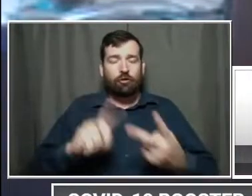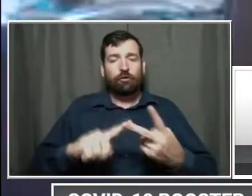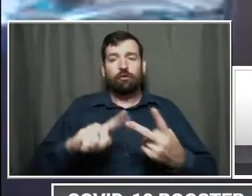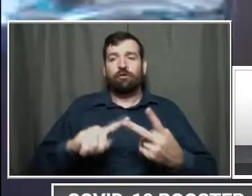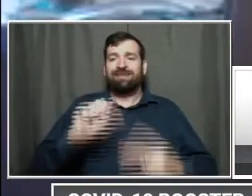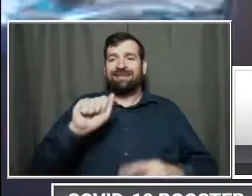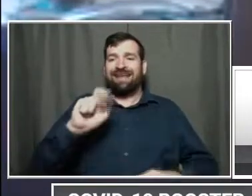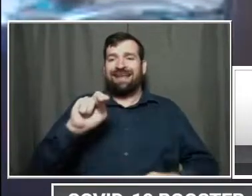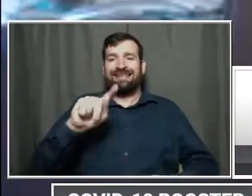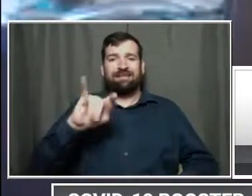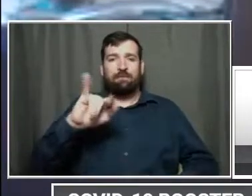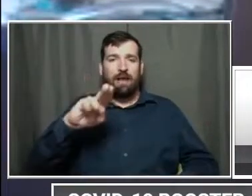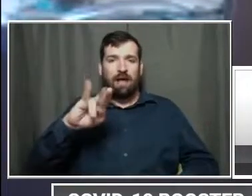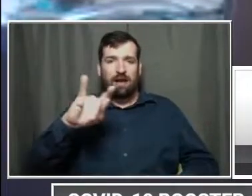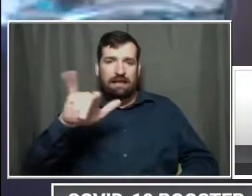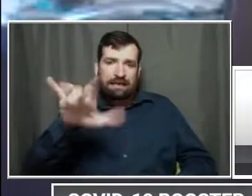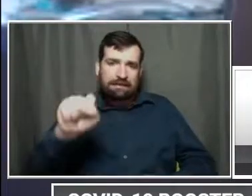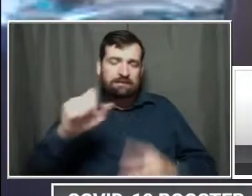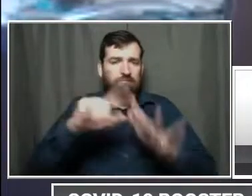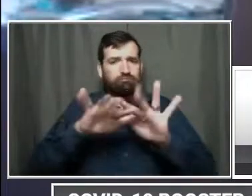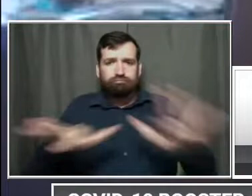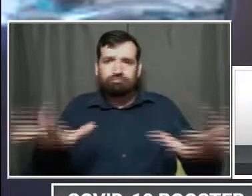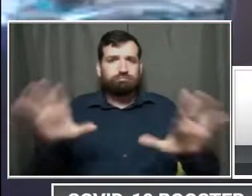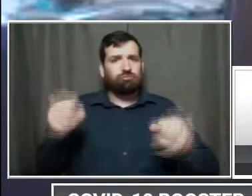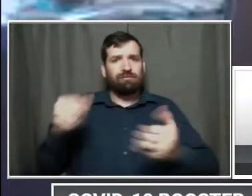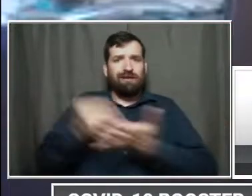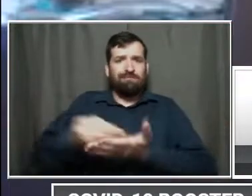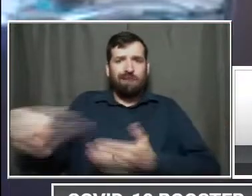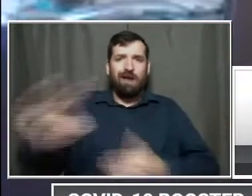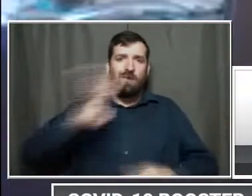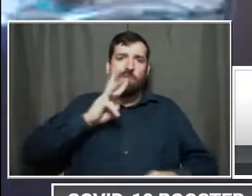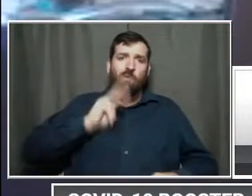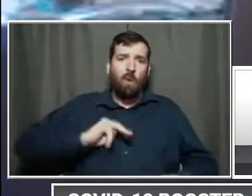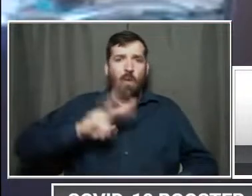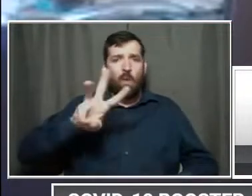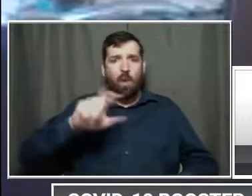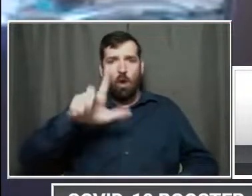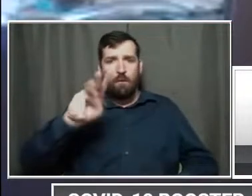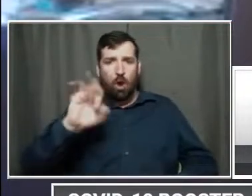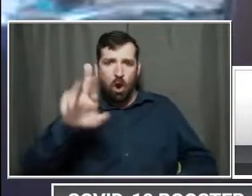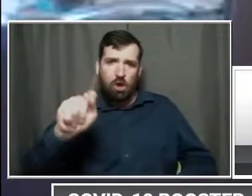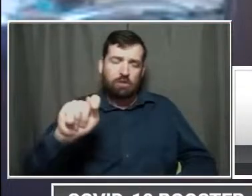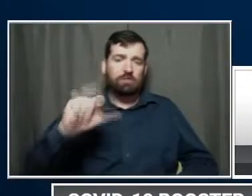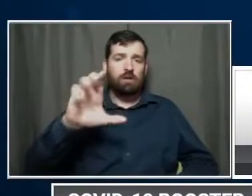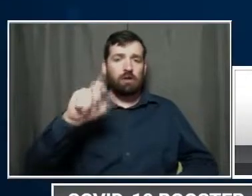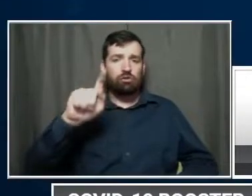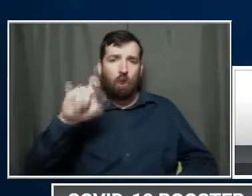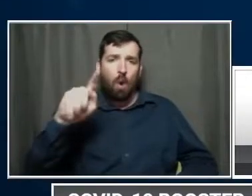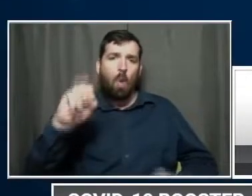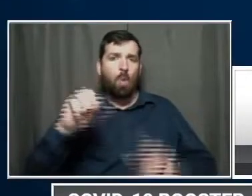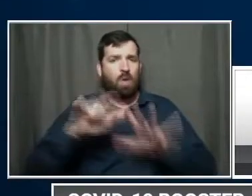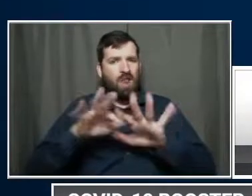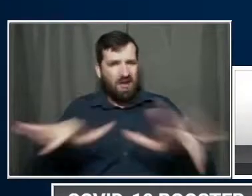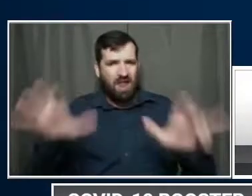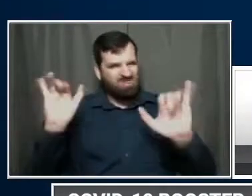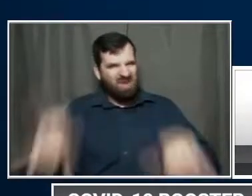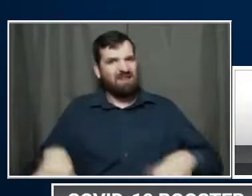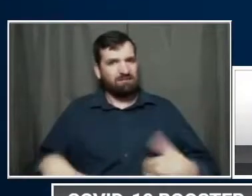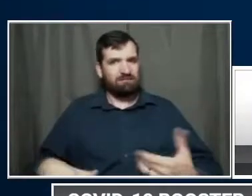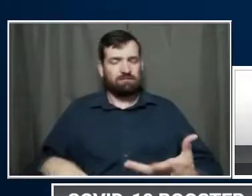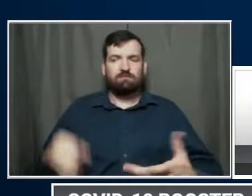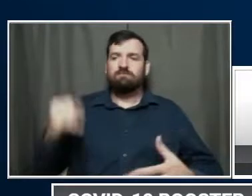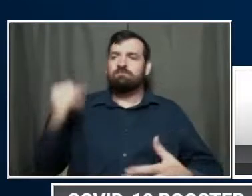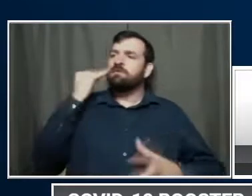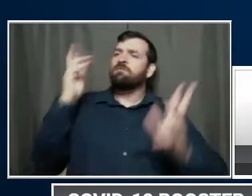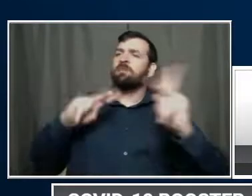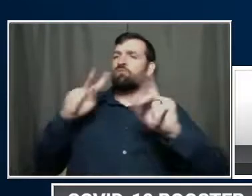antibiotics, different things like that you can get at Walmart, Costco, etc. So if viewers are